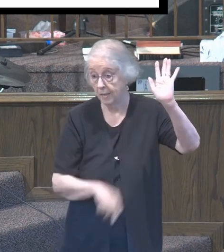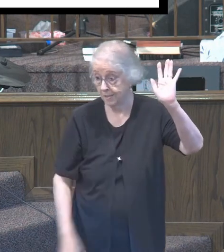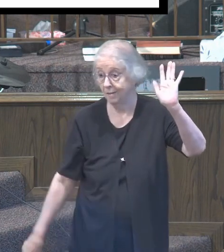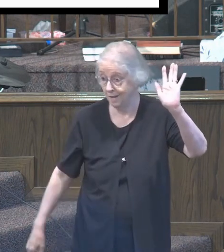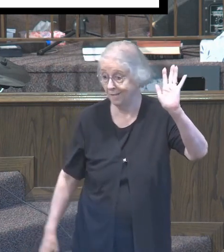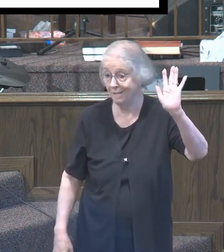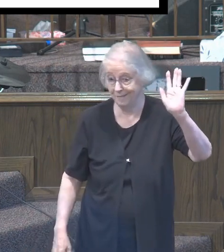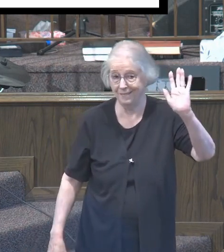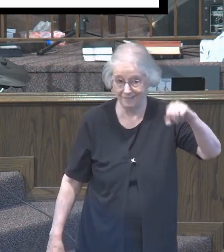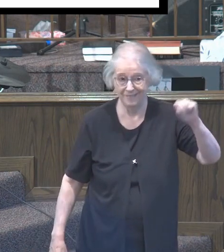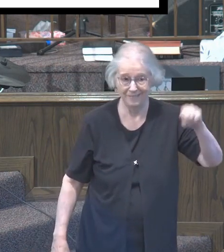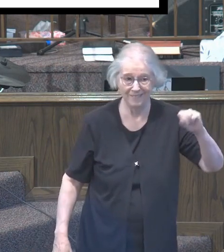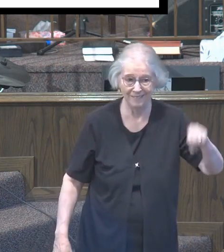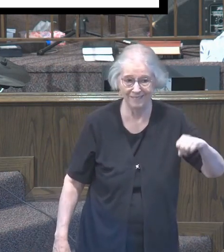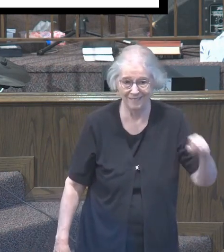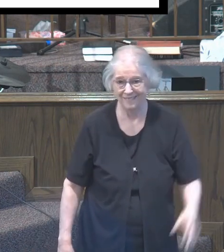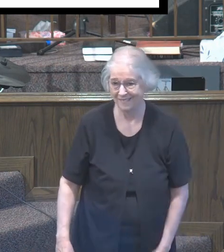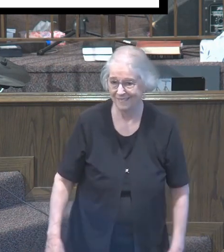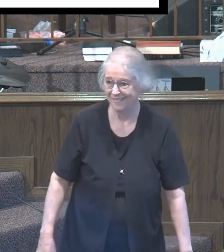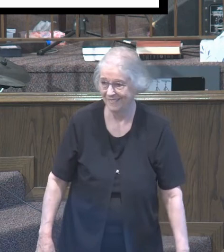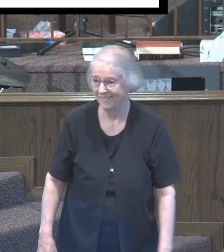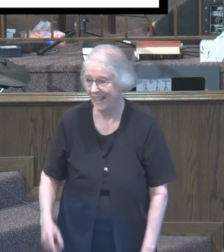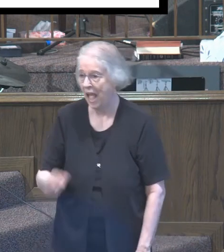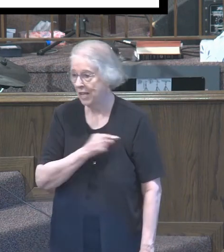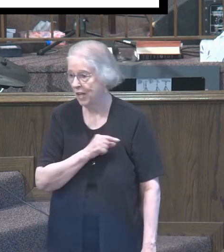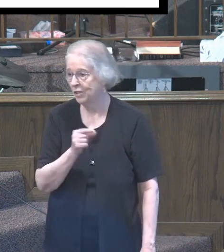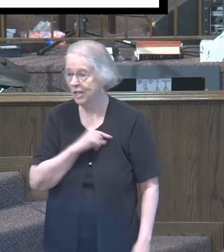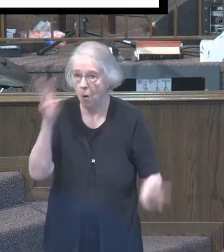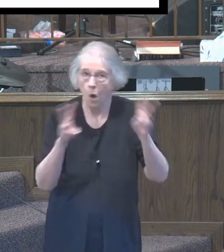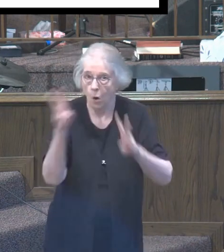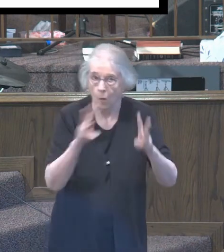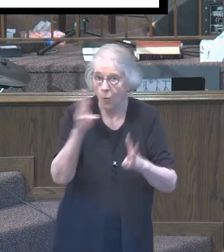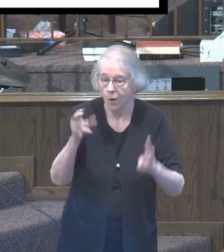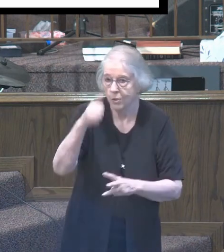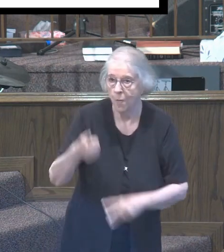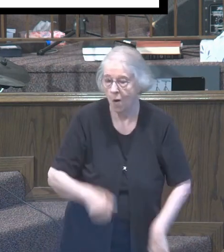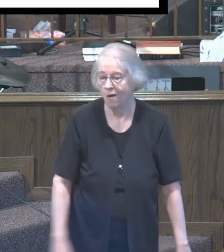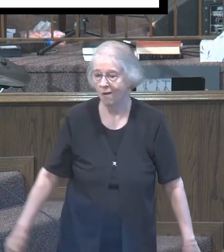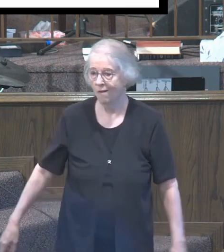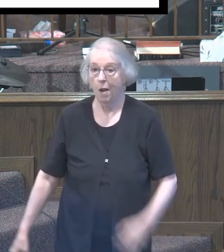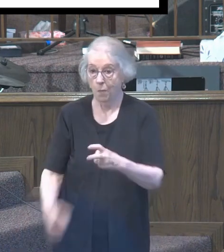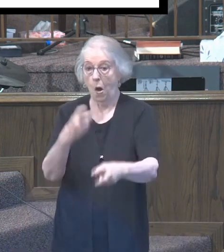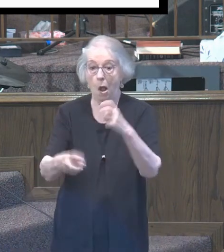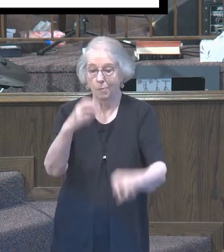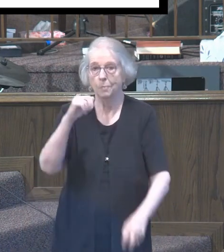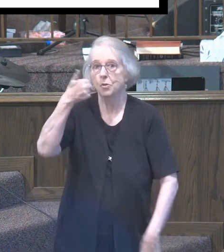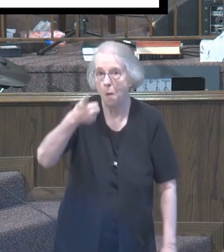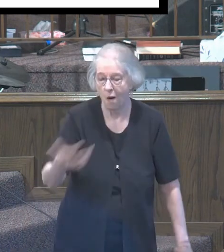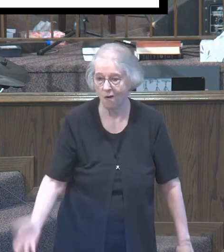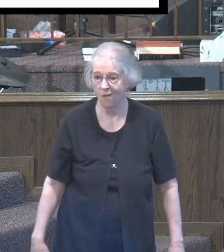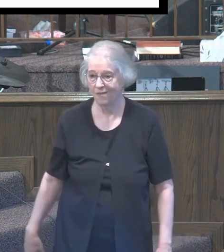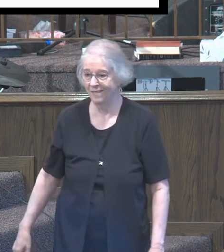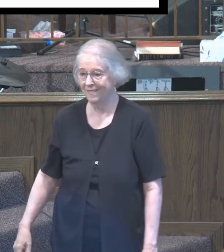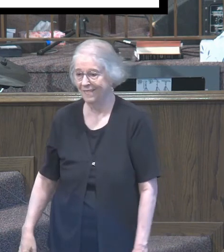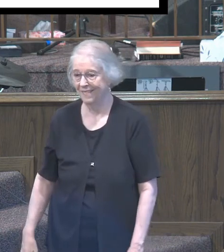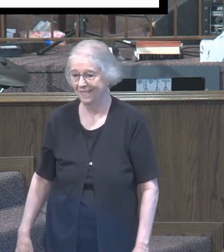face for you," when your own face is distorted by contempt? It's this whole traveling roadshow mentality